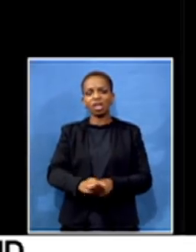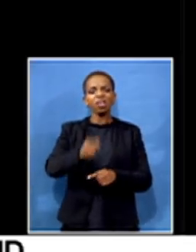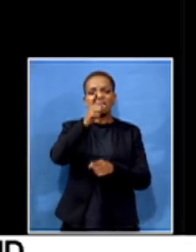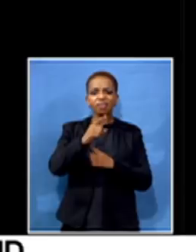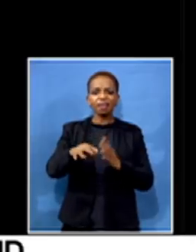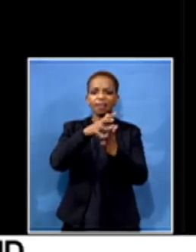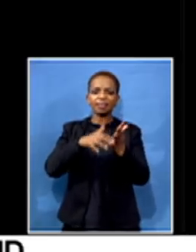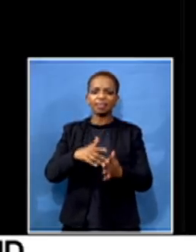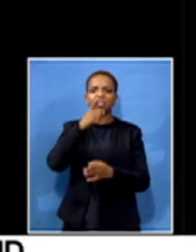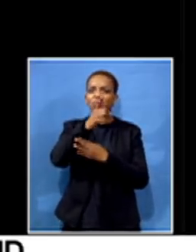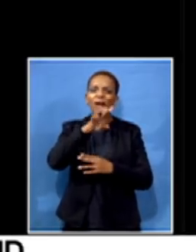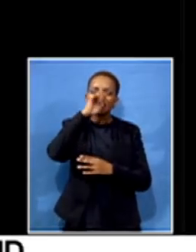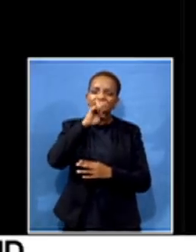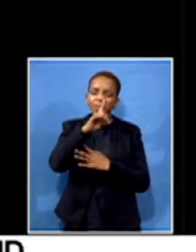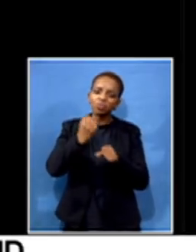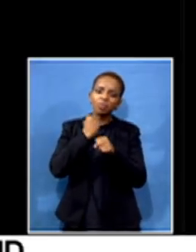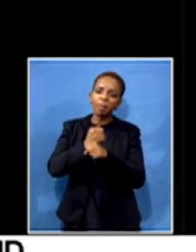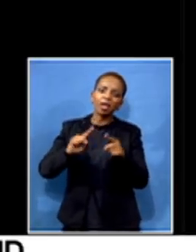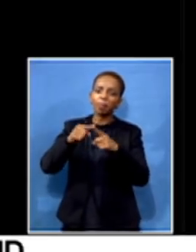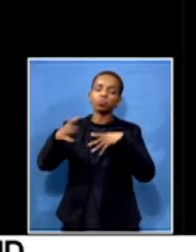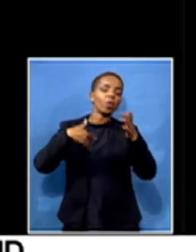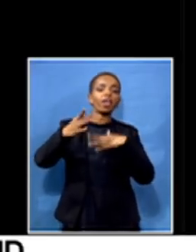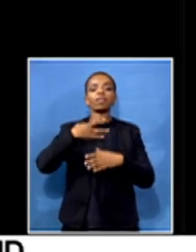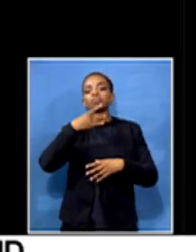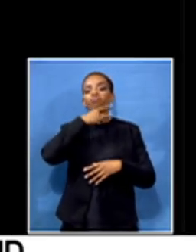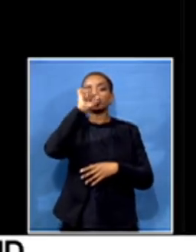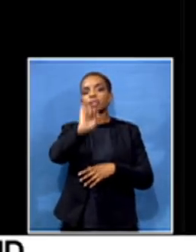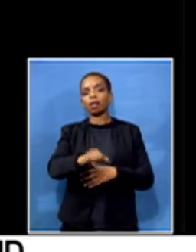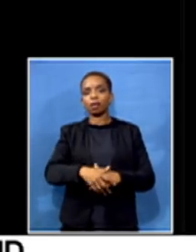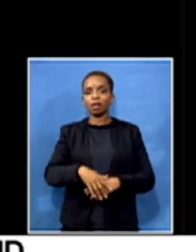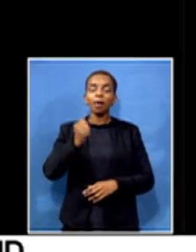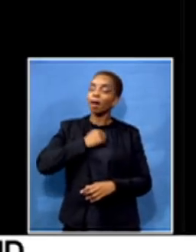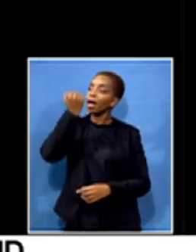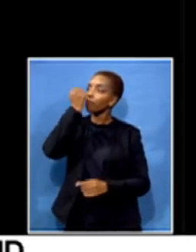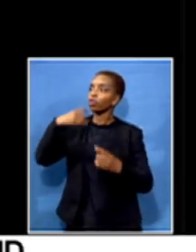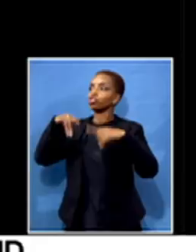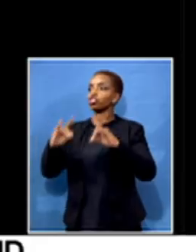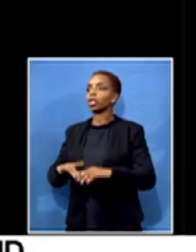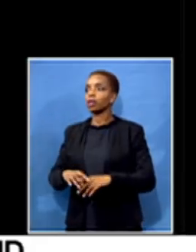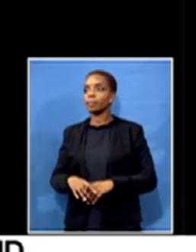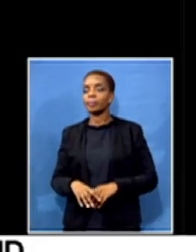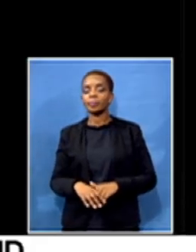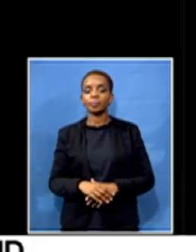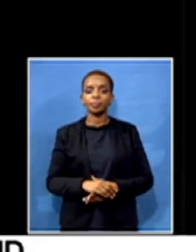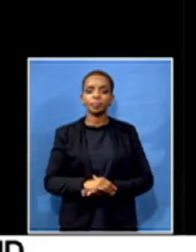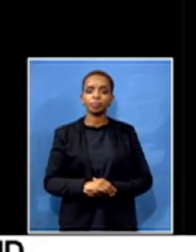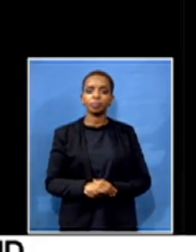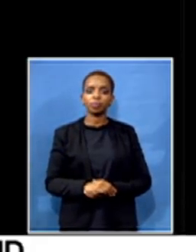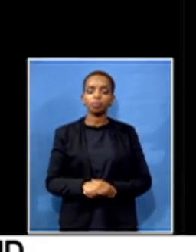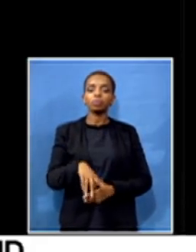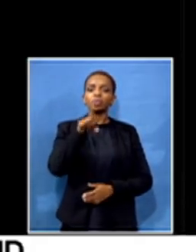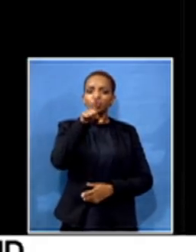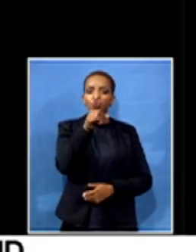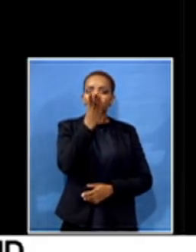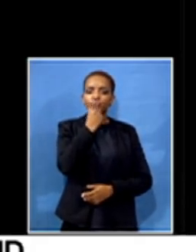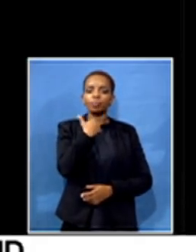so desperate to make points whenever they wish. Chief Whip, my can you apology, allow me? You requested me to chair the